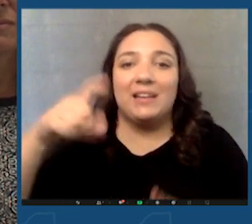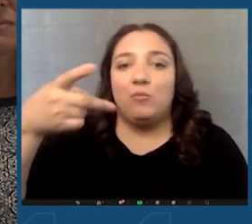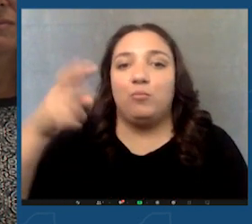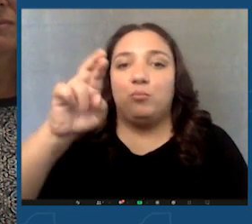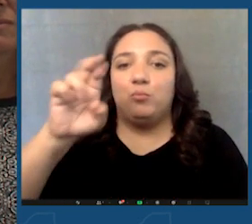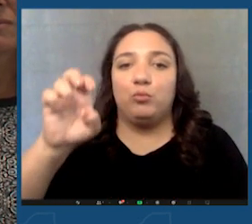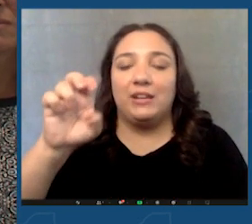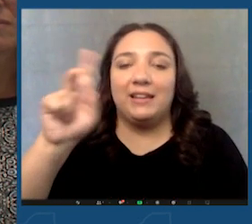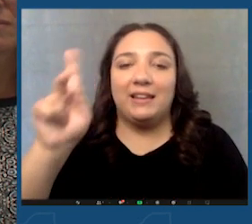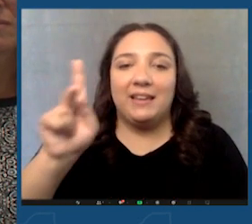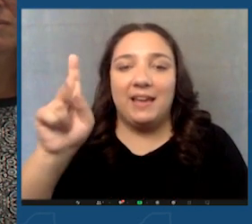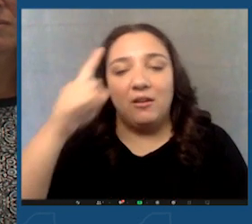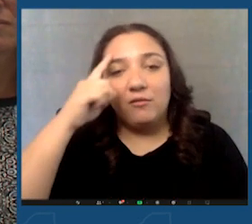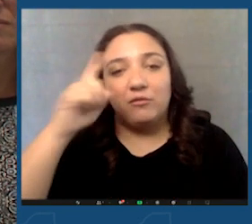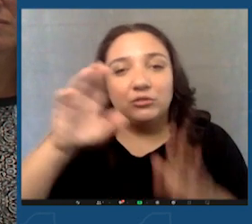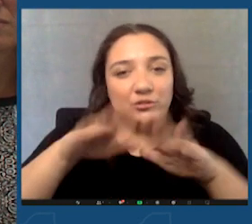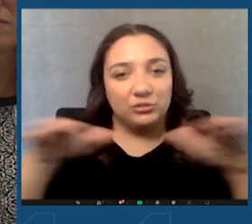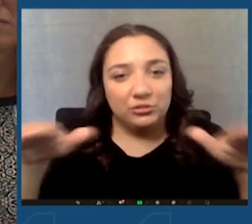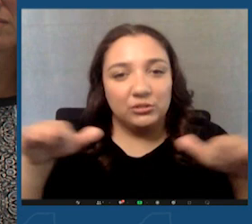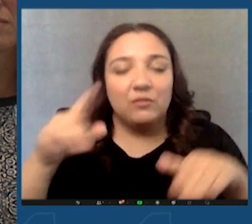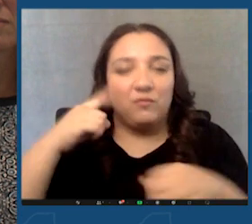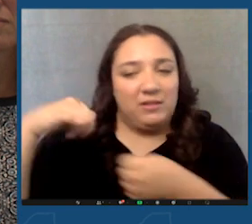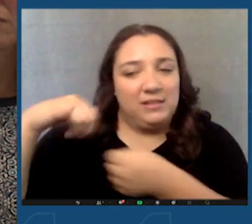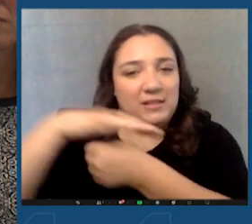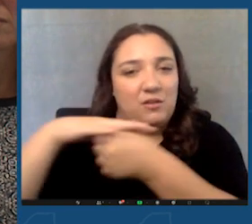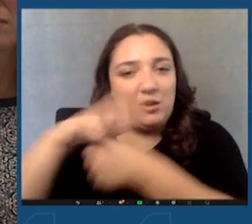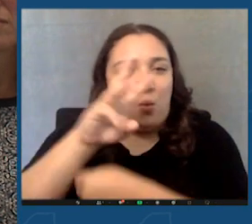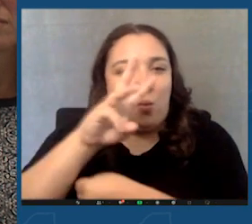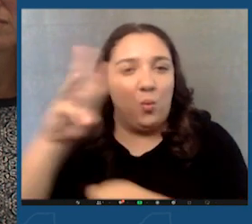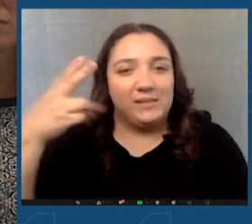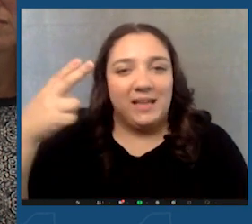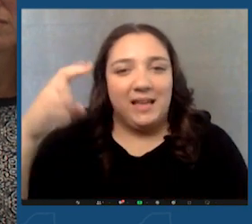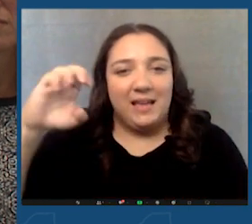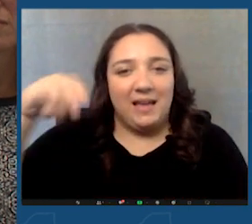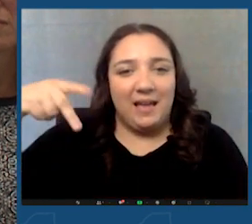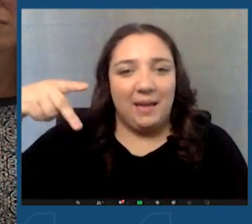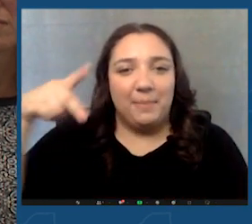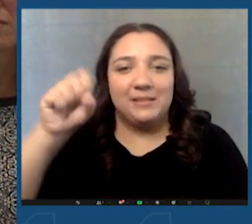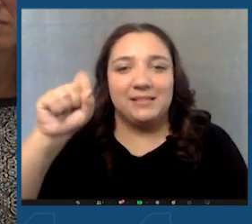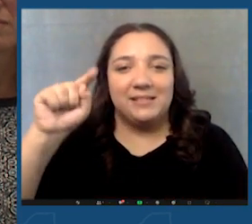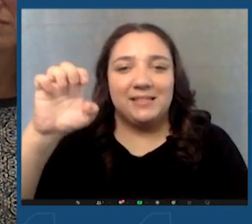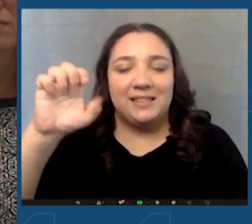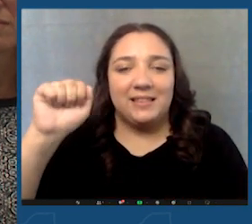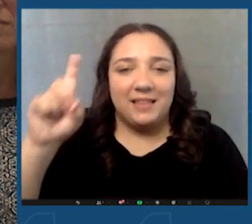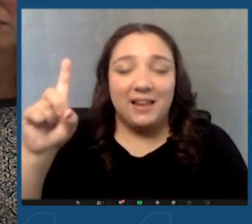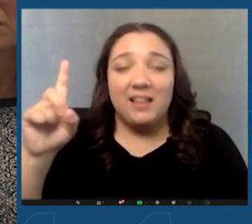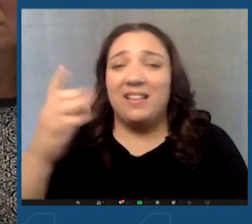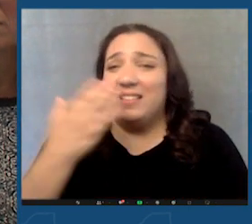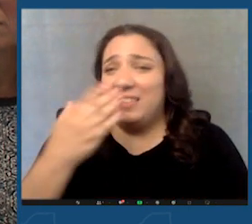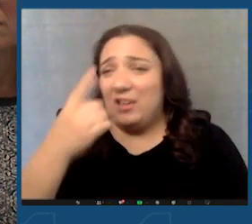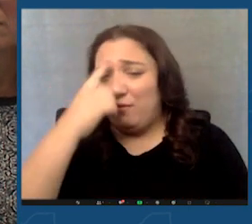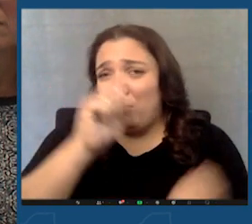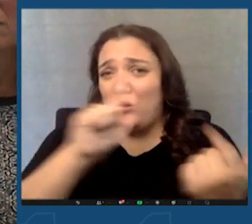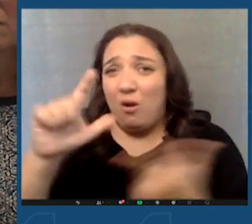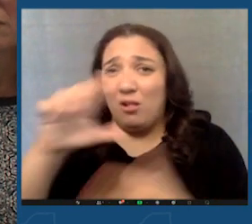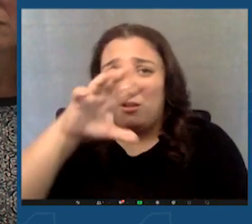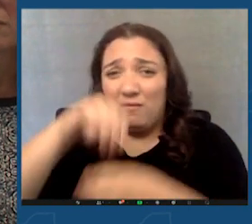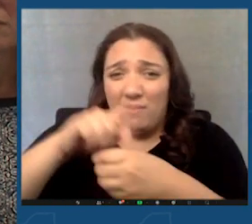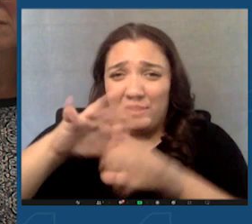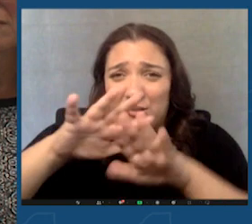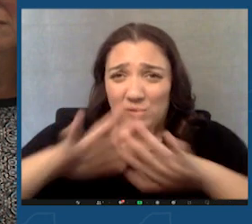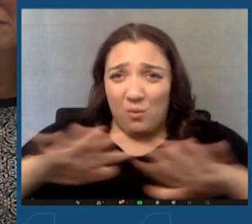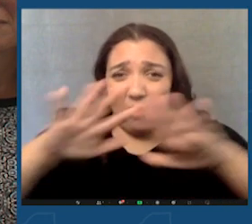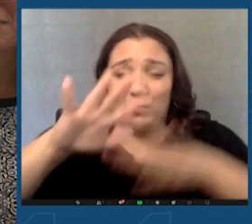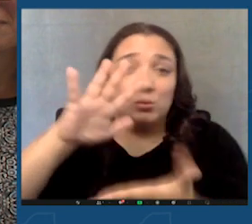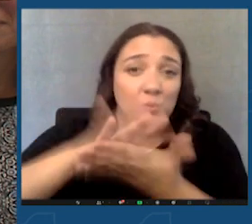the the Board of Education president here. Everybody involved in the whole school ecosystem. I just had a fun time.